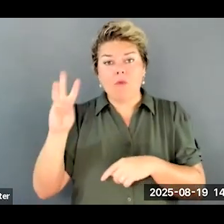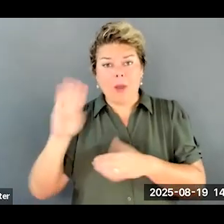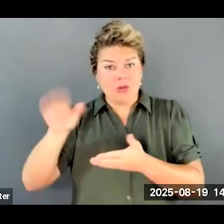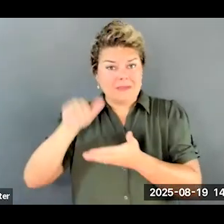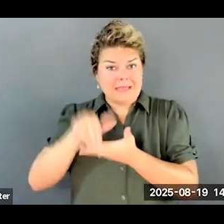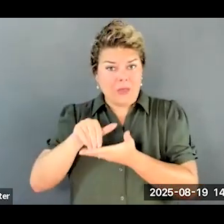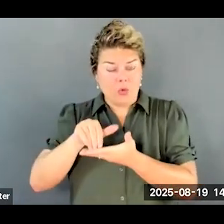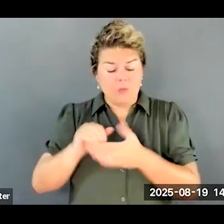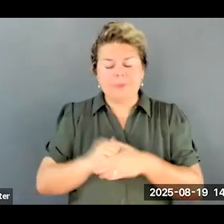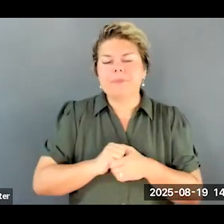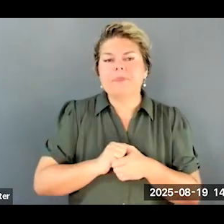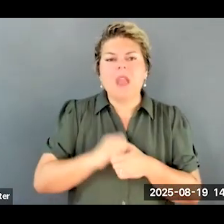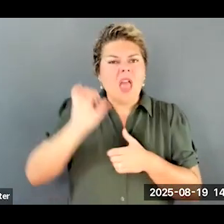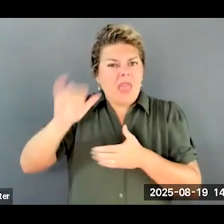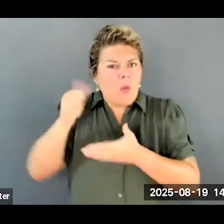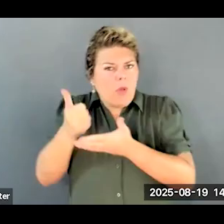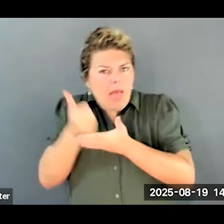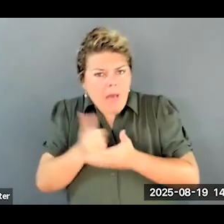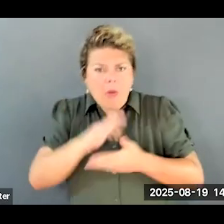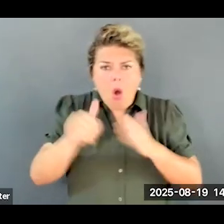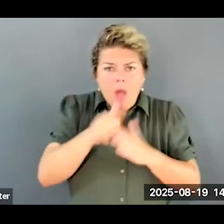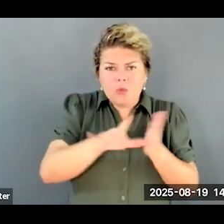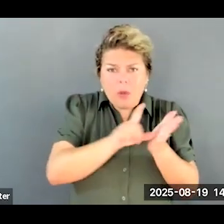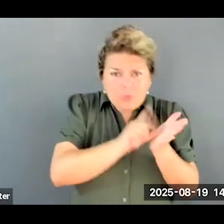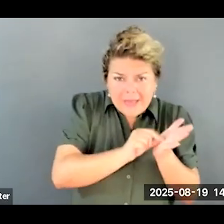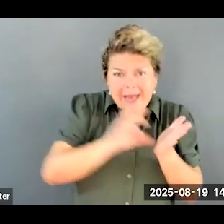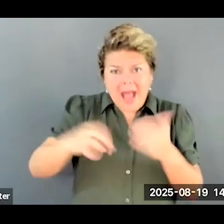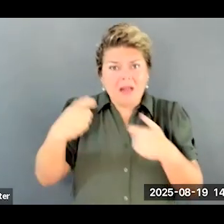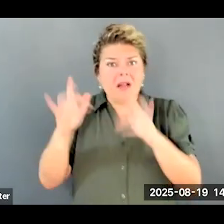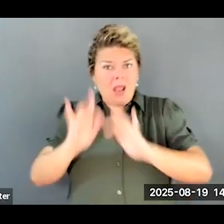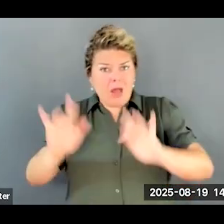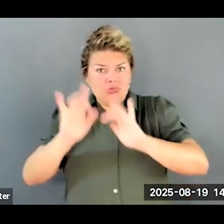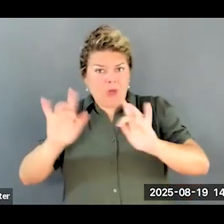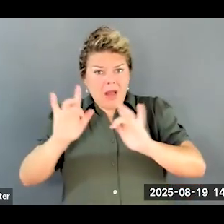helps to check all of your print and electronic materials to make sure that they have a